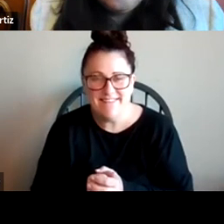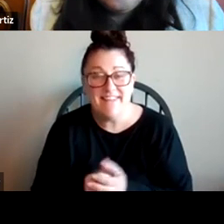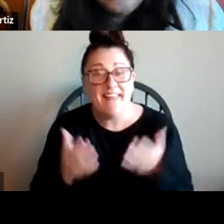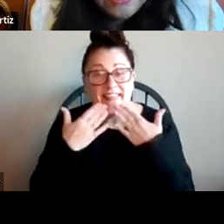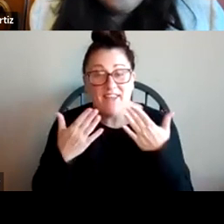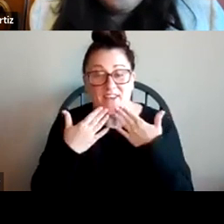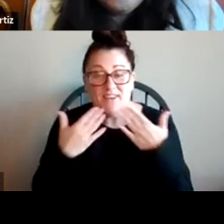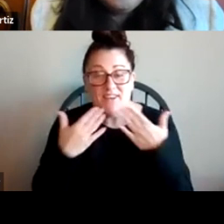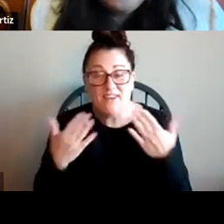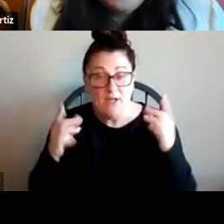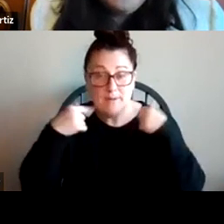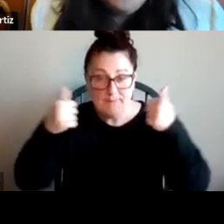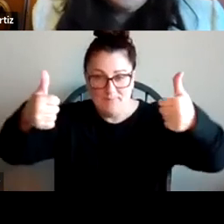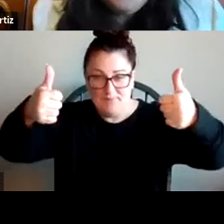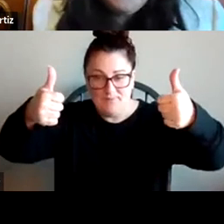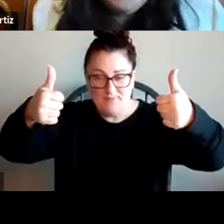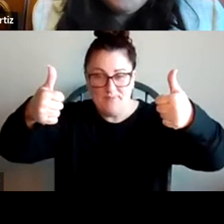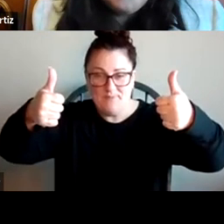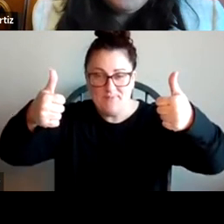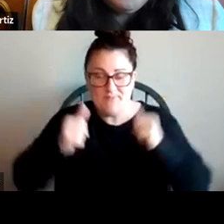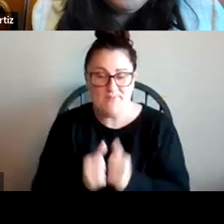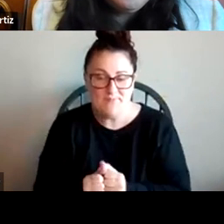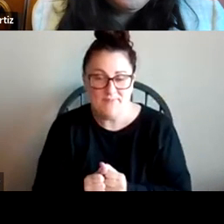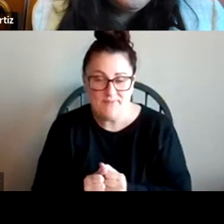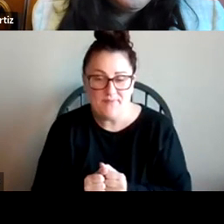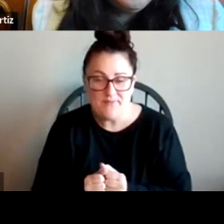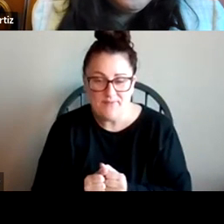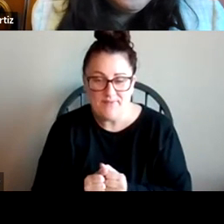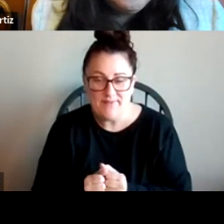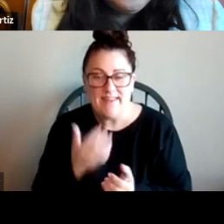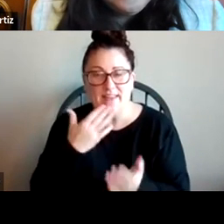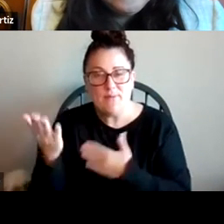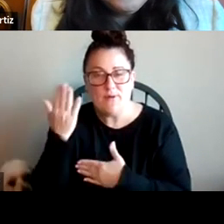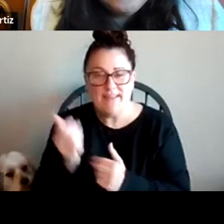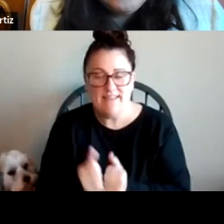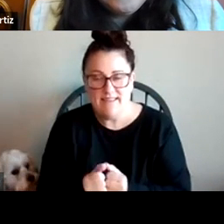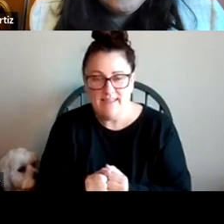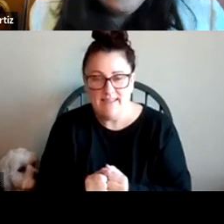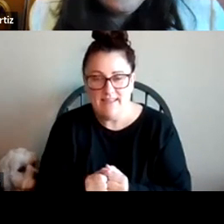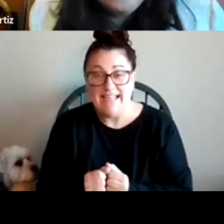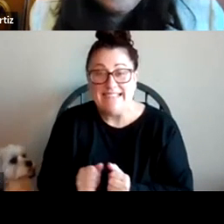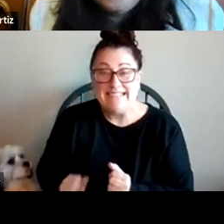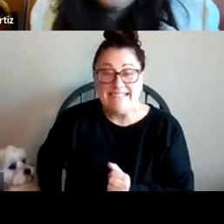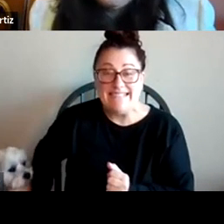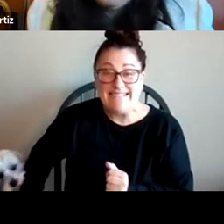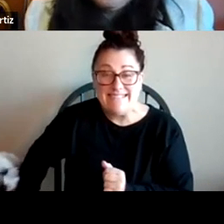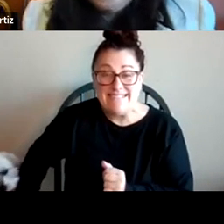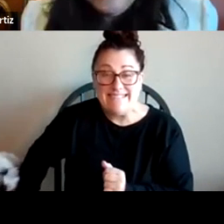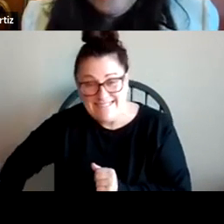Thank you. Can you hear me? Yes, we can hear you. Welcome. And good morning. Thank you for having me.